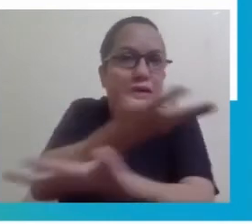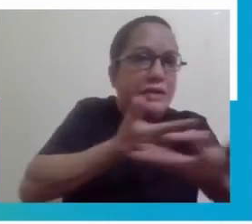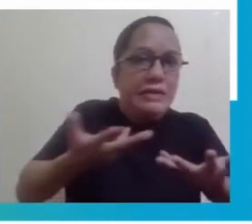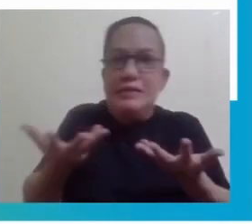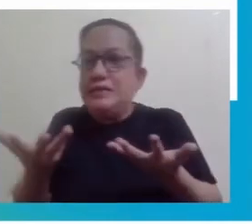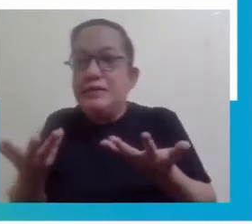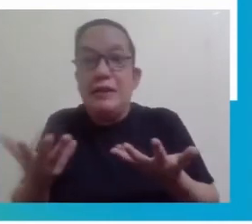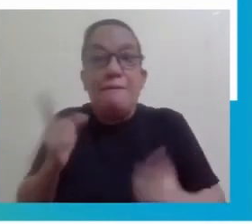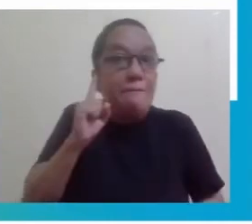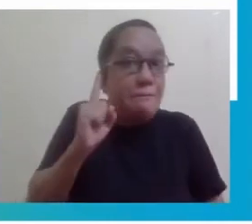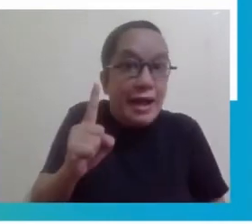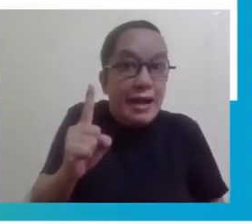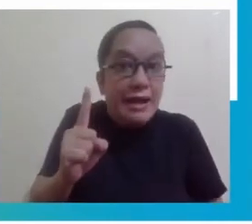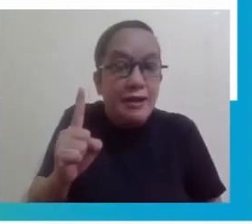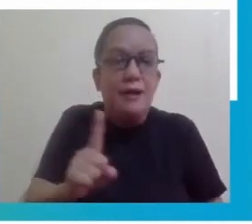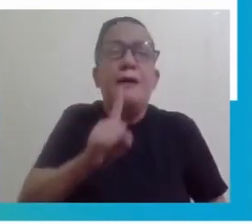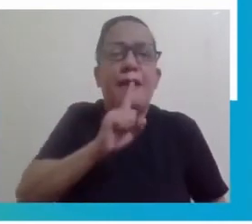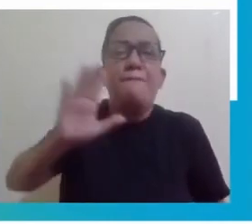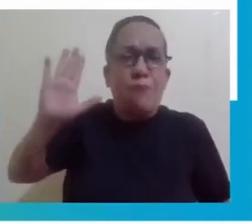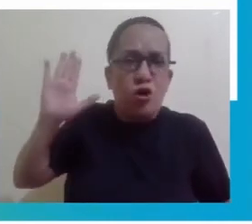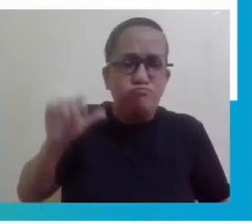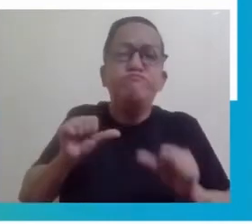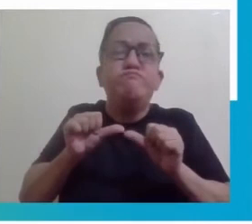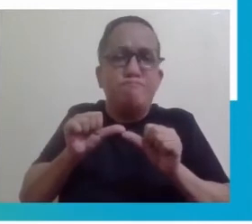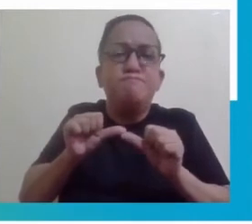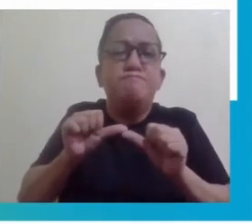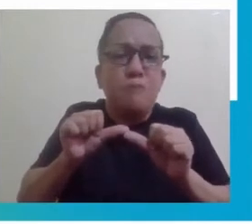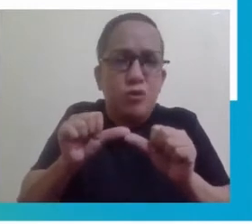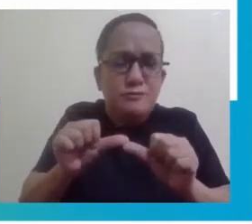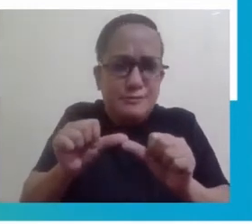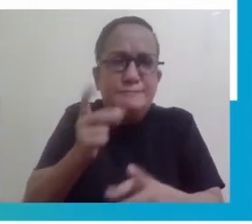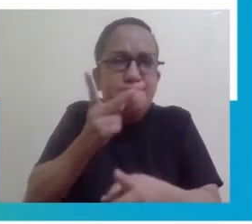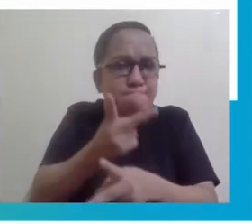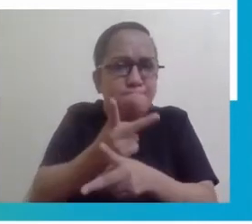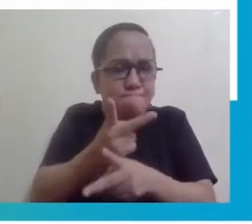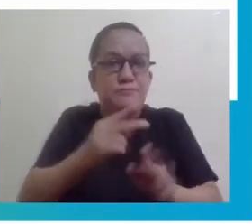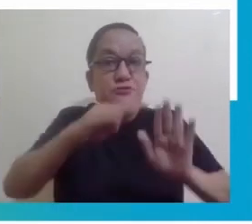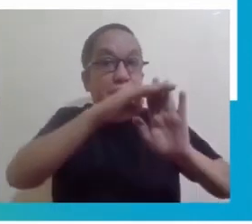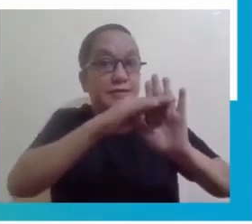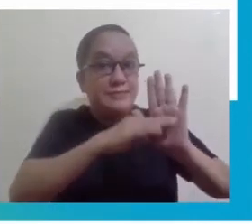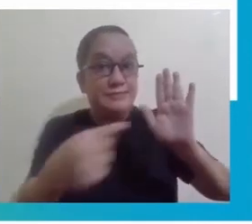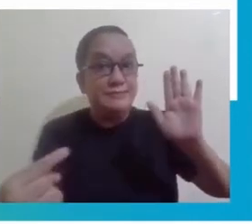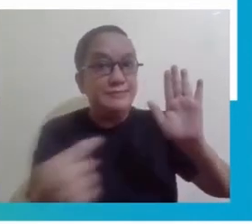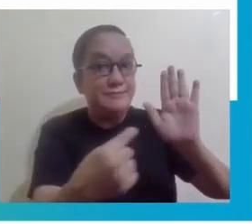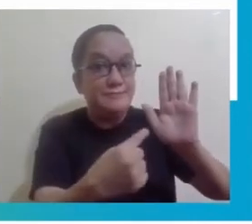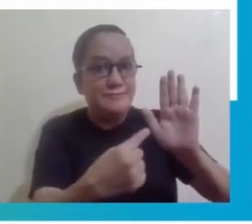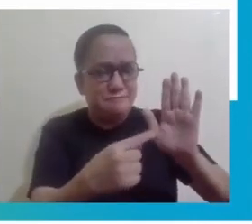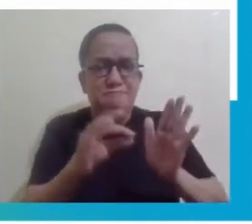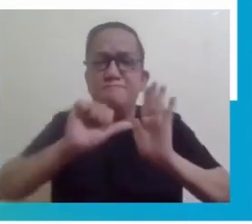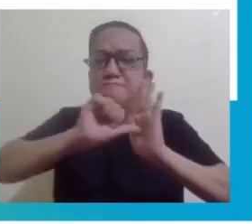committed to fulfilling our safeguard requirements, and we emphasize that meaningful consultation and